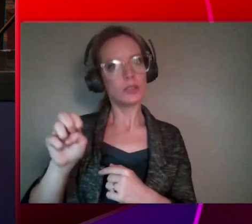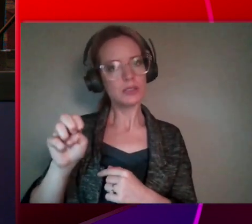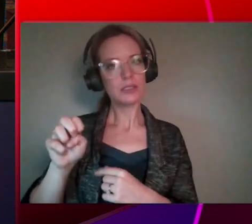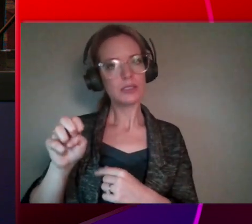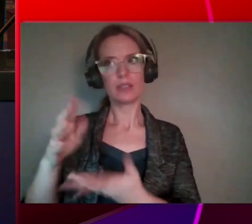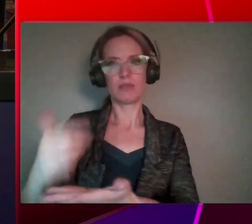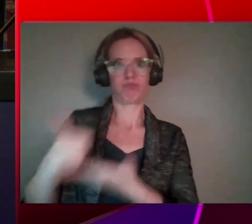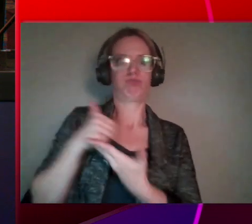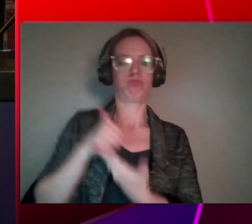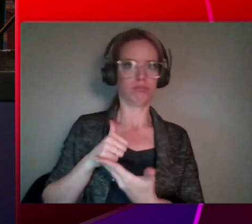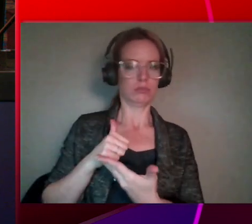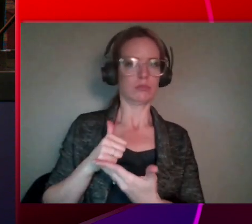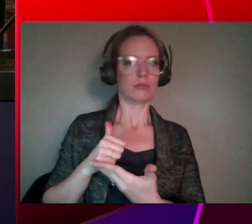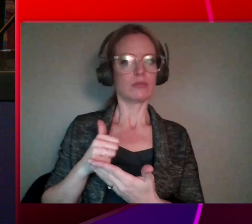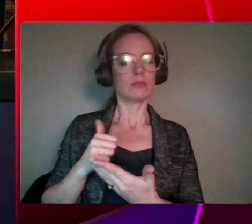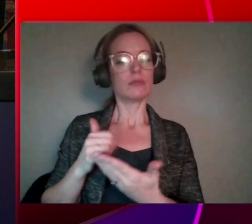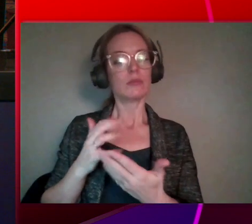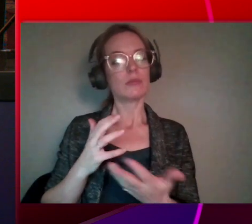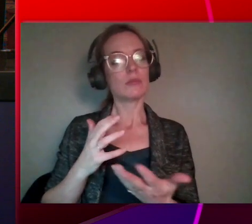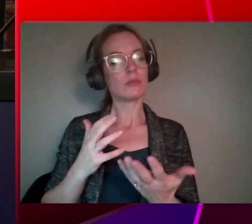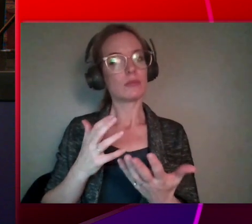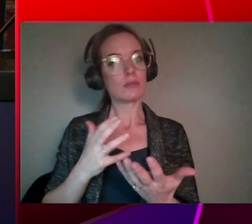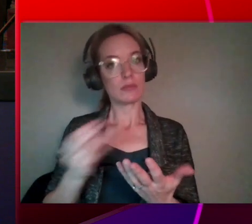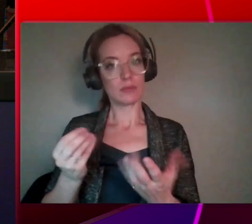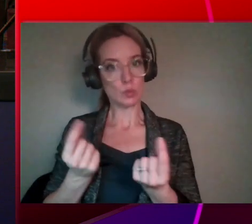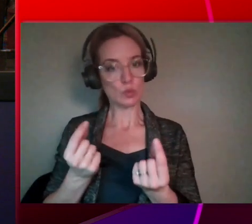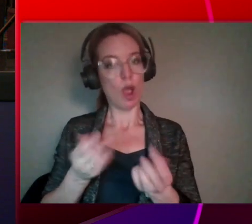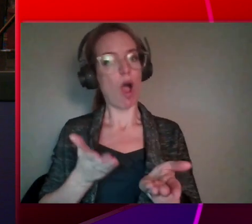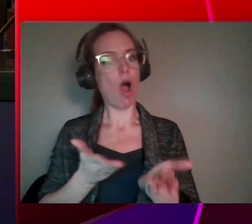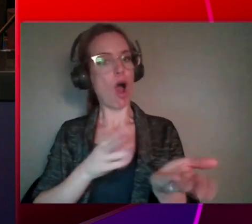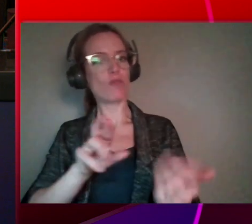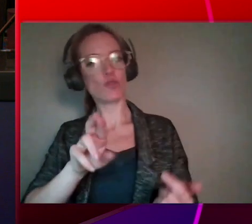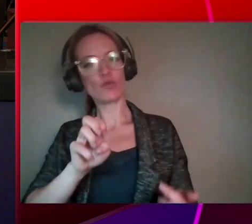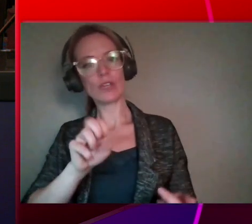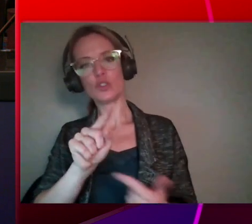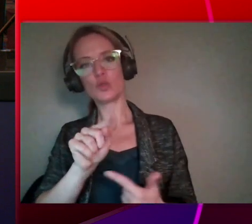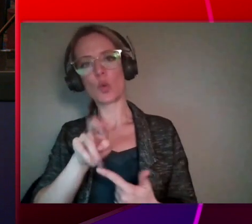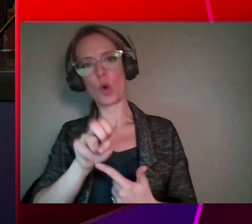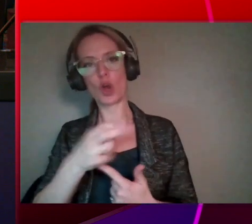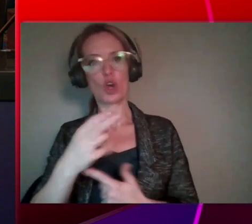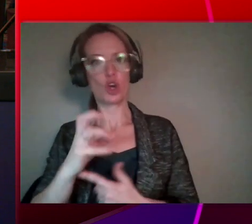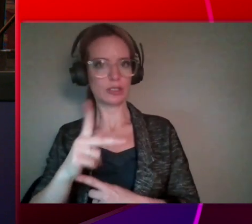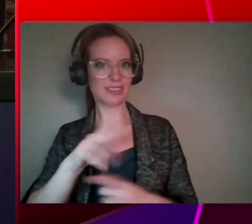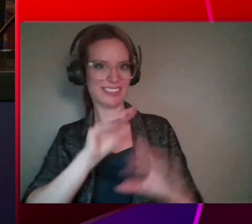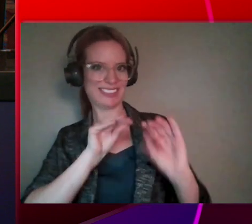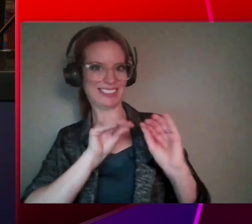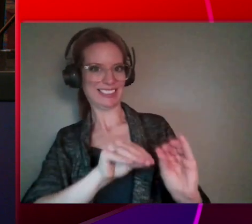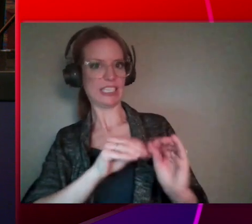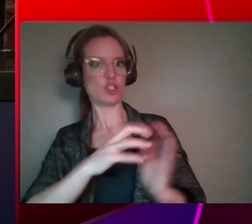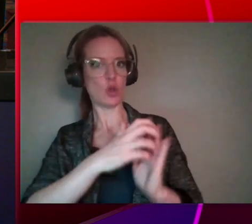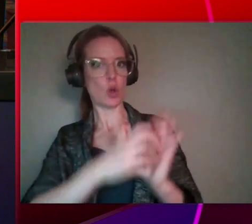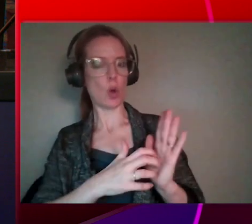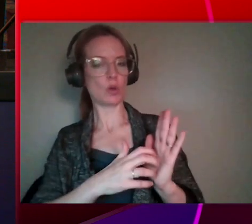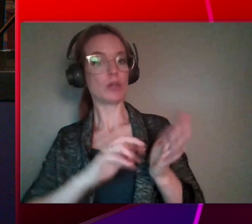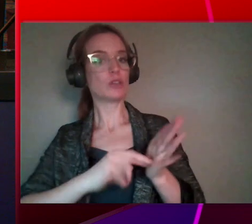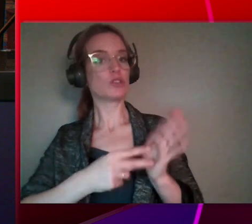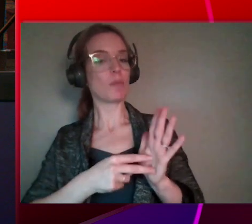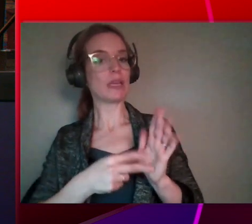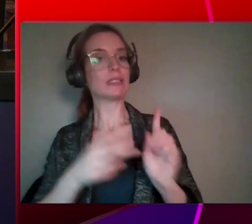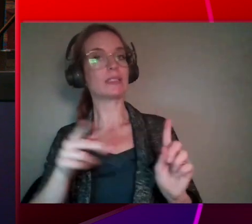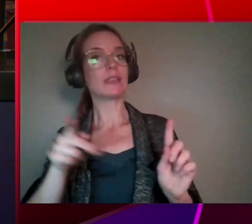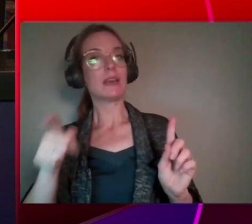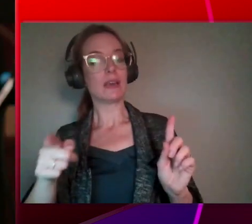to offer restore hooks into your code that allow your code to be notified both when it's about